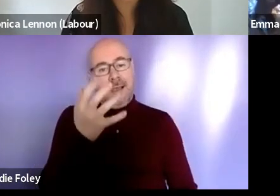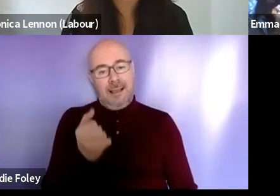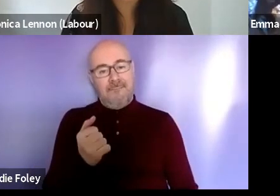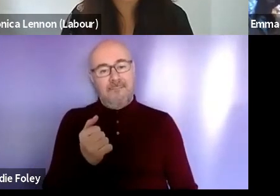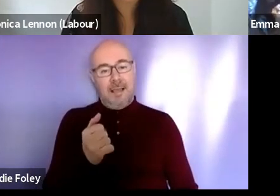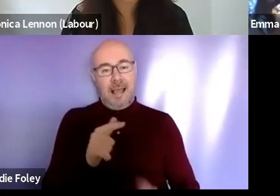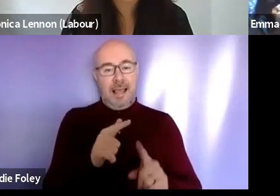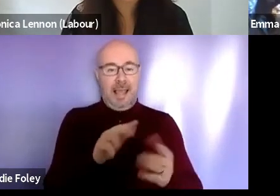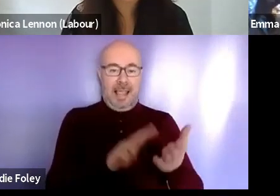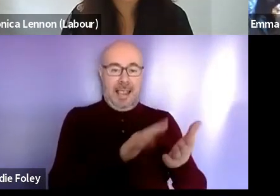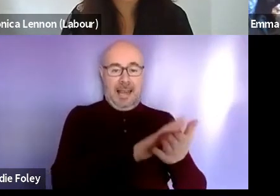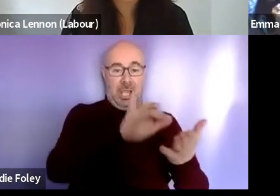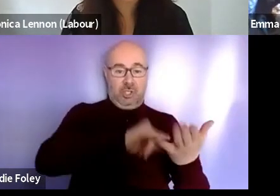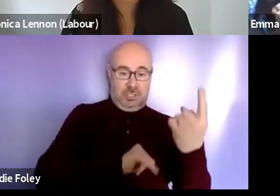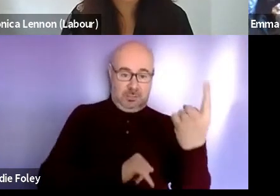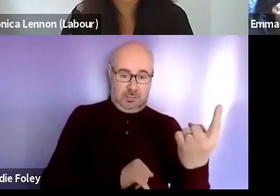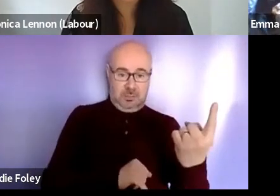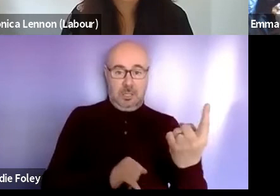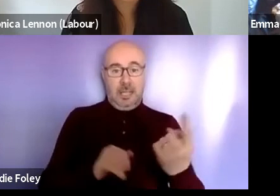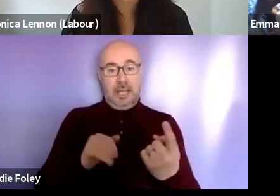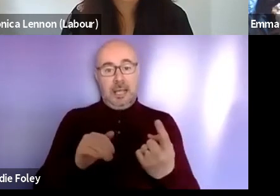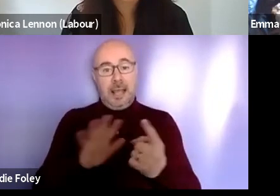Care Service are ones that